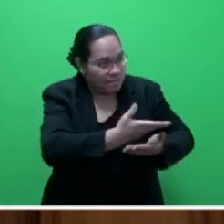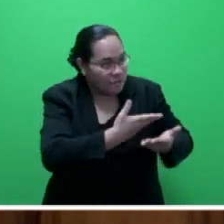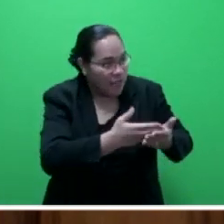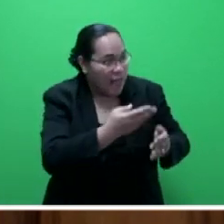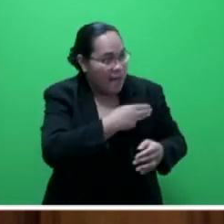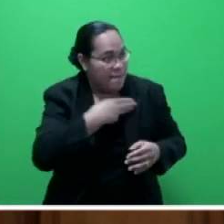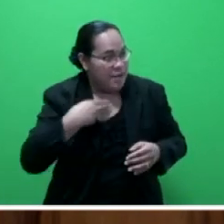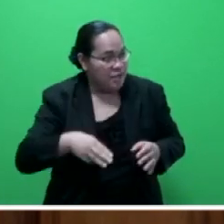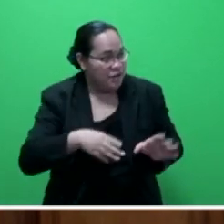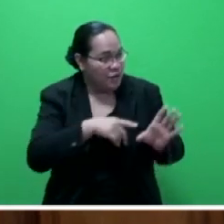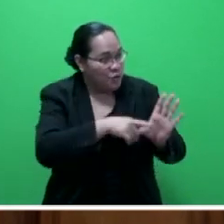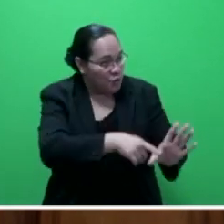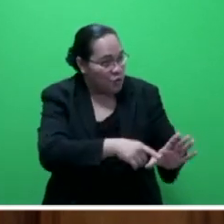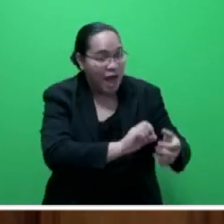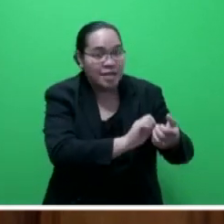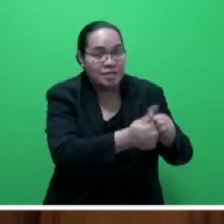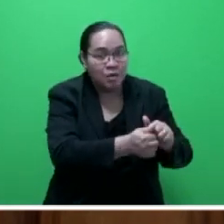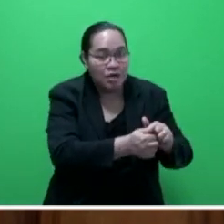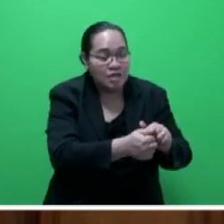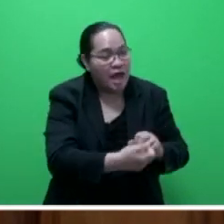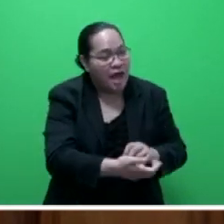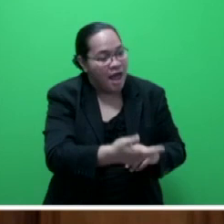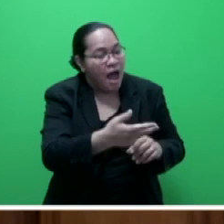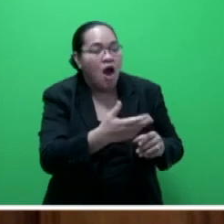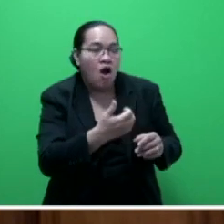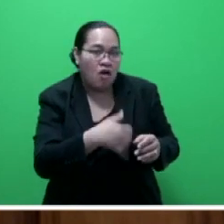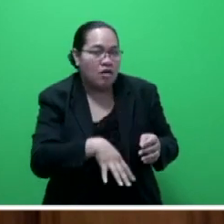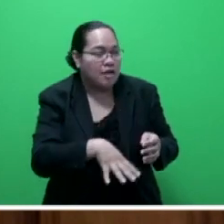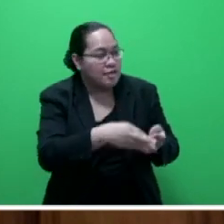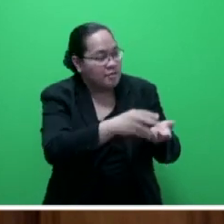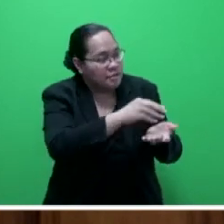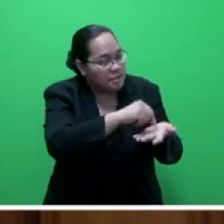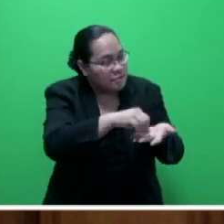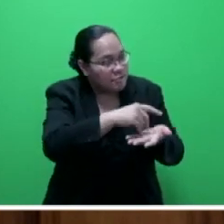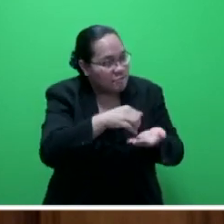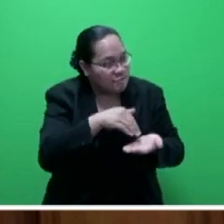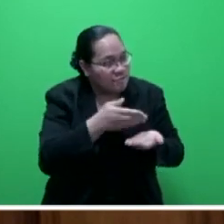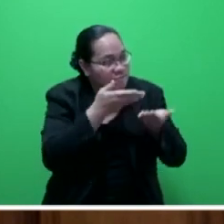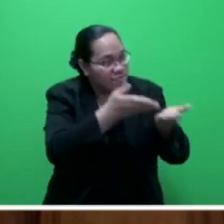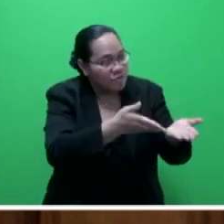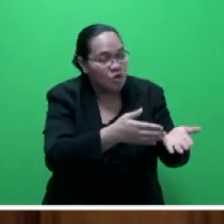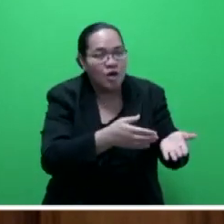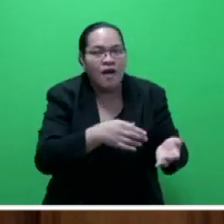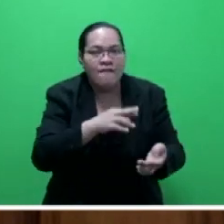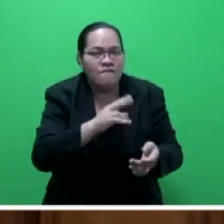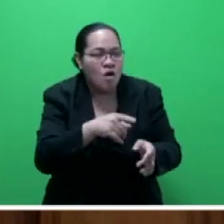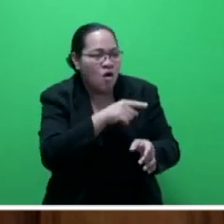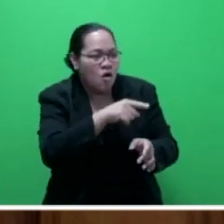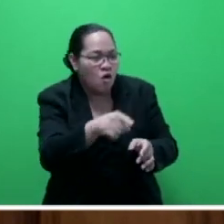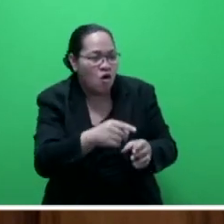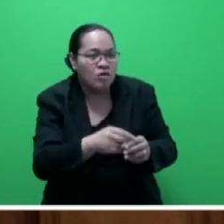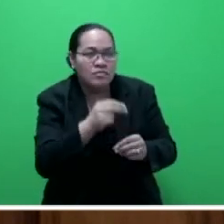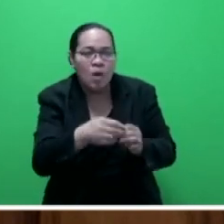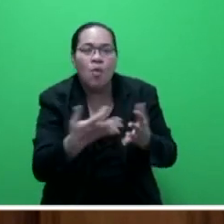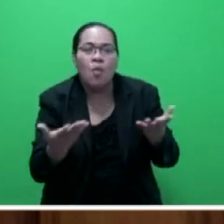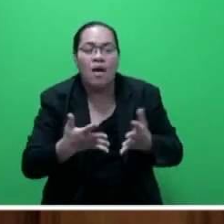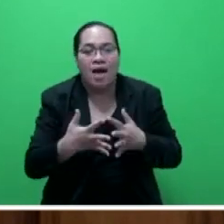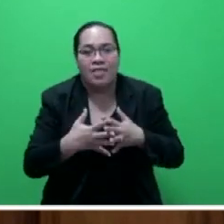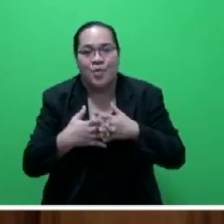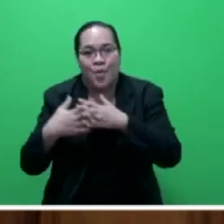and Sports, has employed numerous youths to assist in nursery production and tree planting in the Western